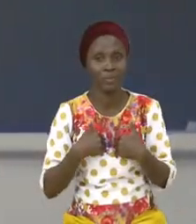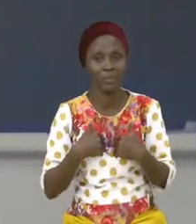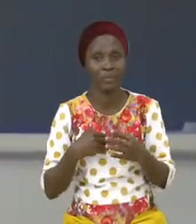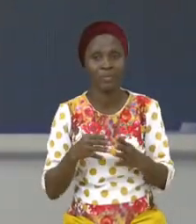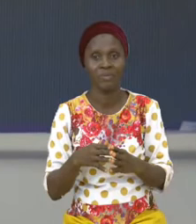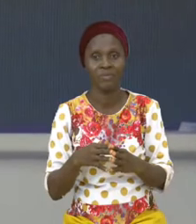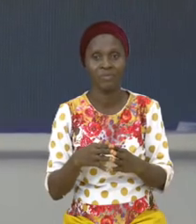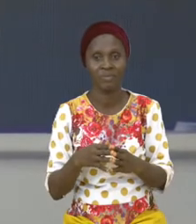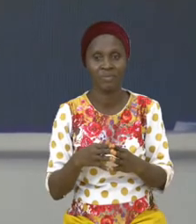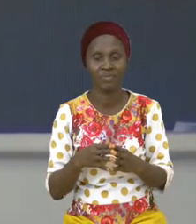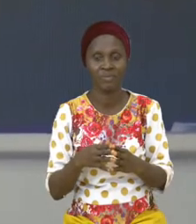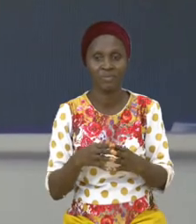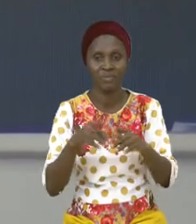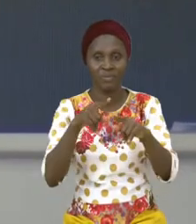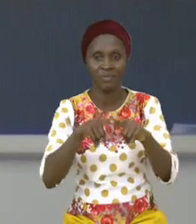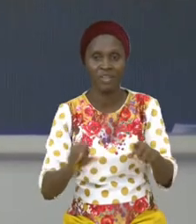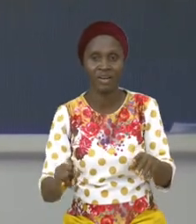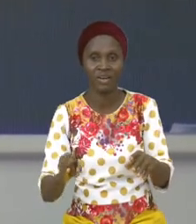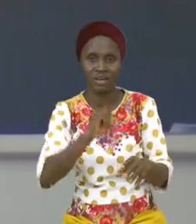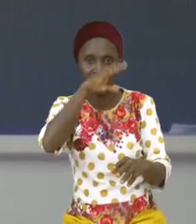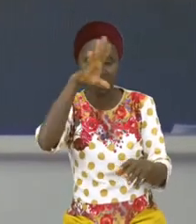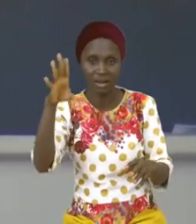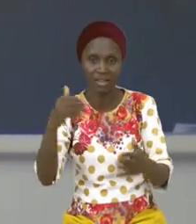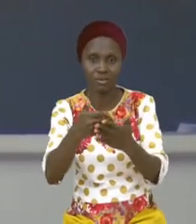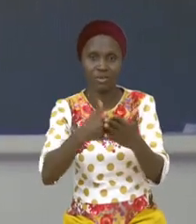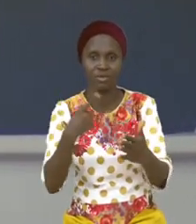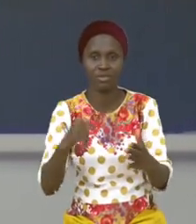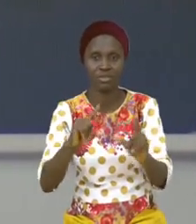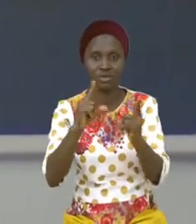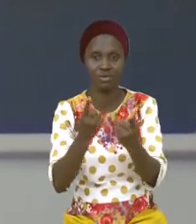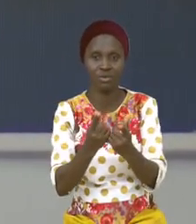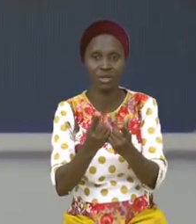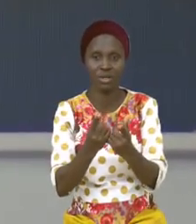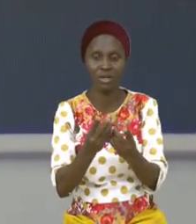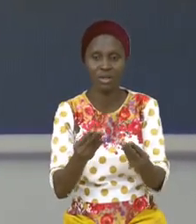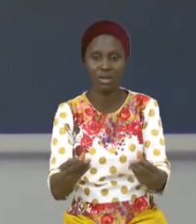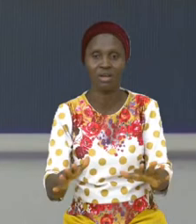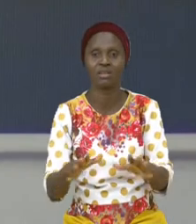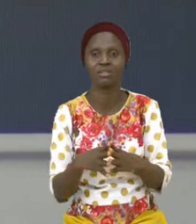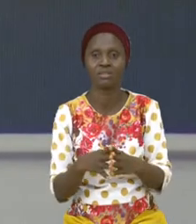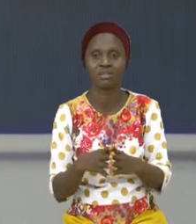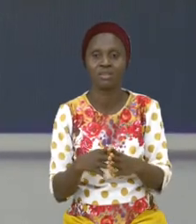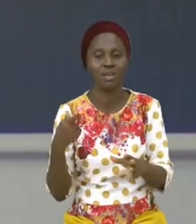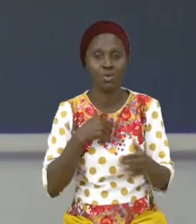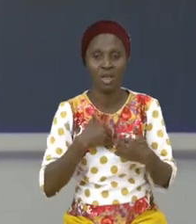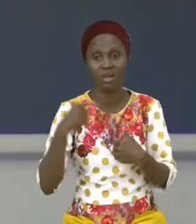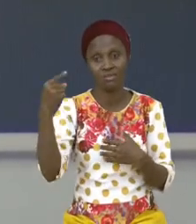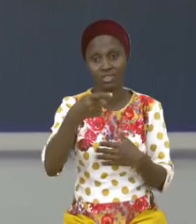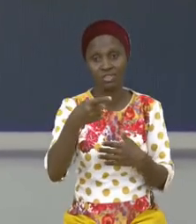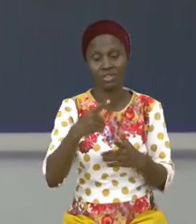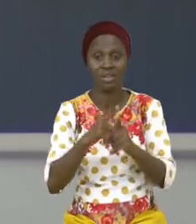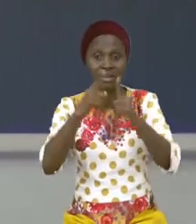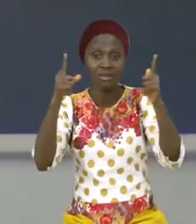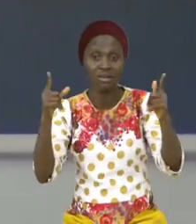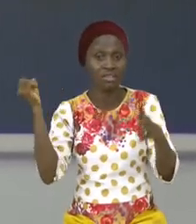light beyond the local lunch oh we have jesus great grace